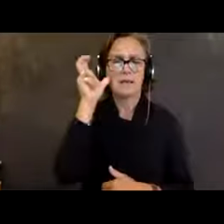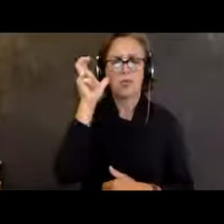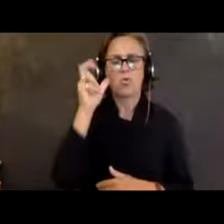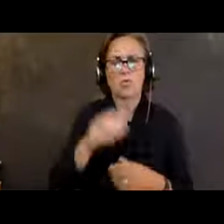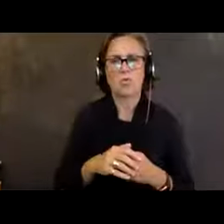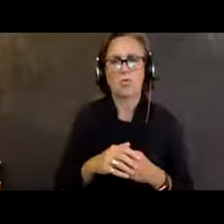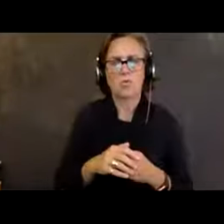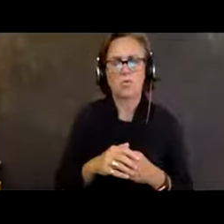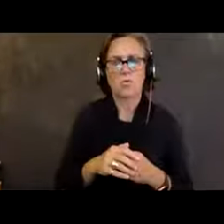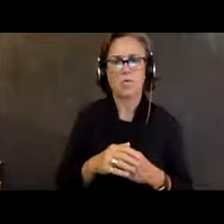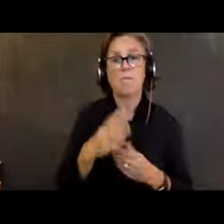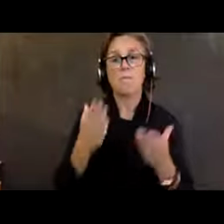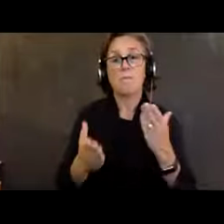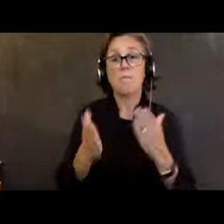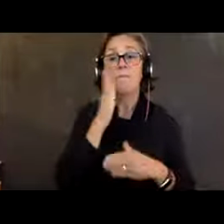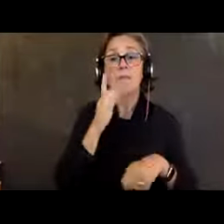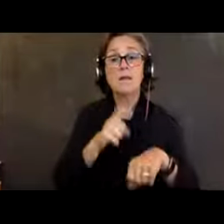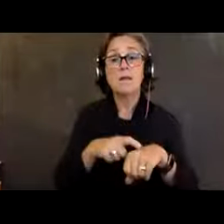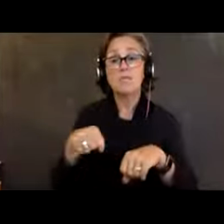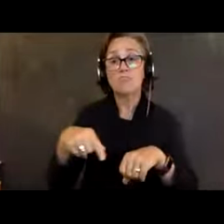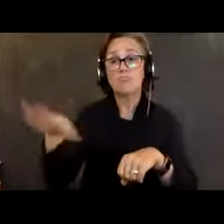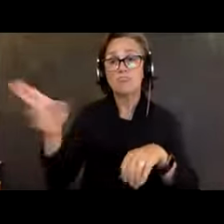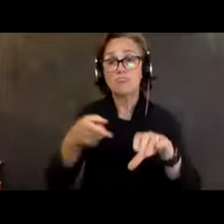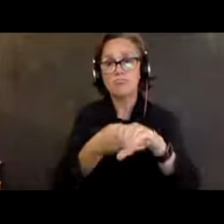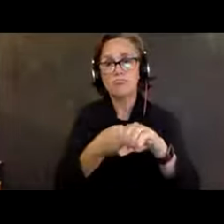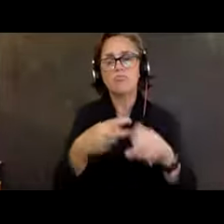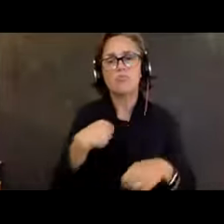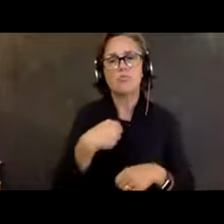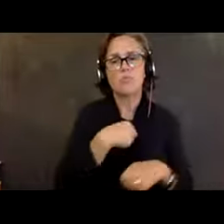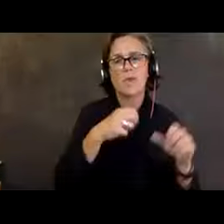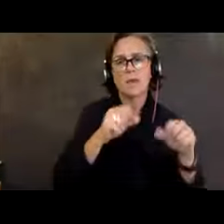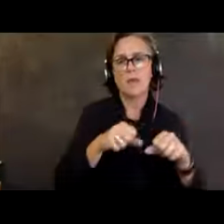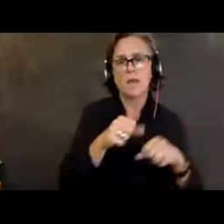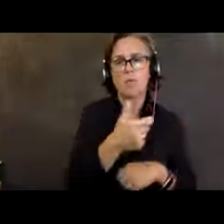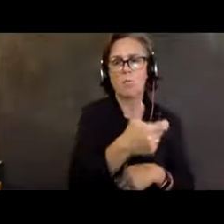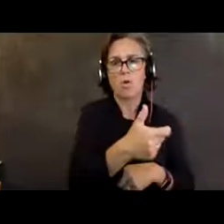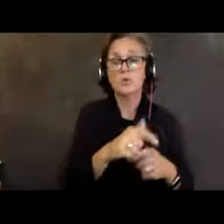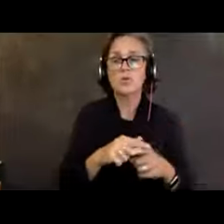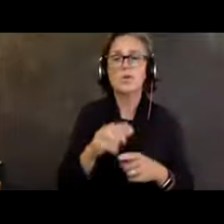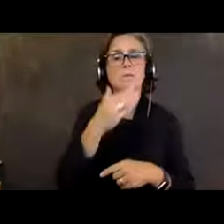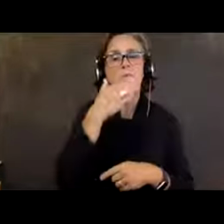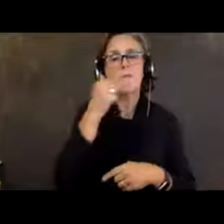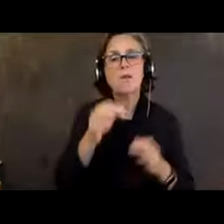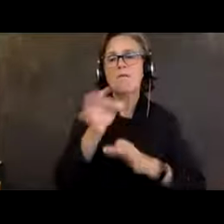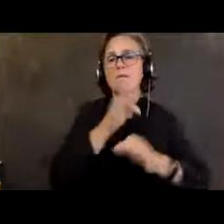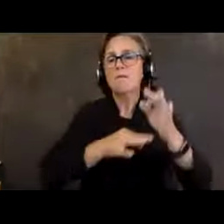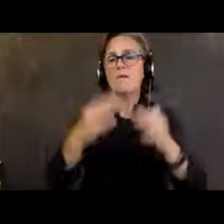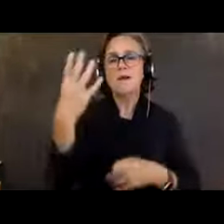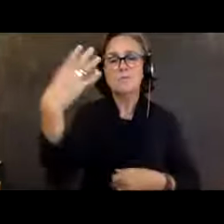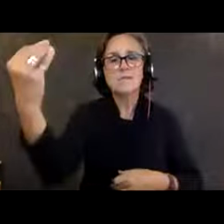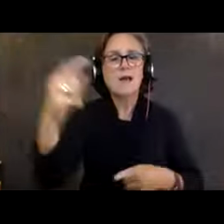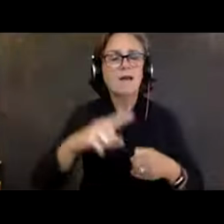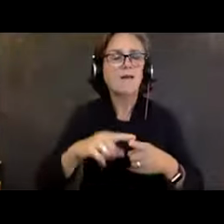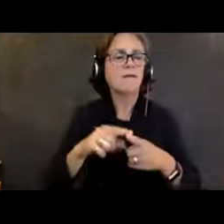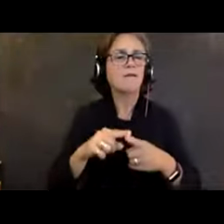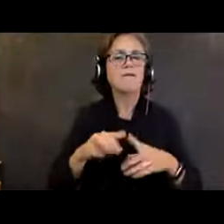we're not always watching television or listening to the radio, spending time together. If it's lovely outside, go for a walk and really engage in